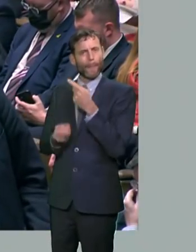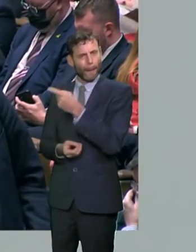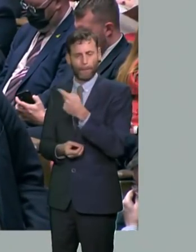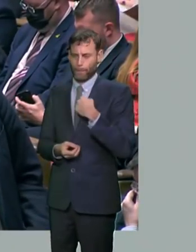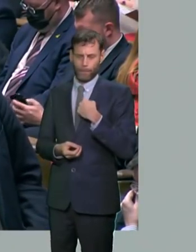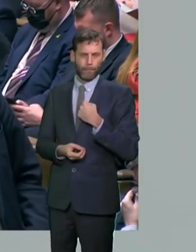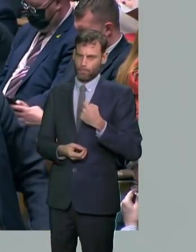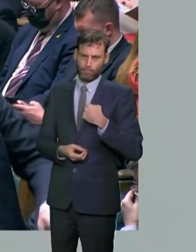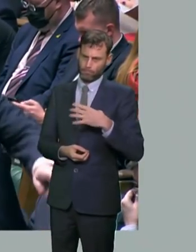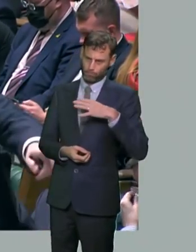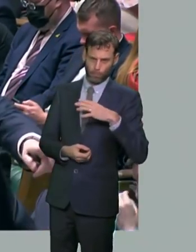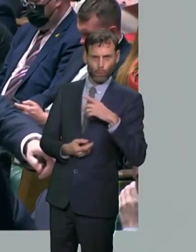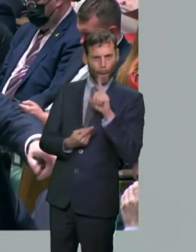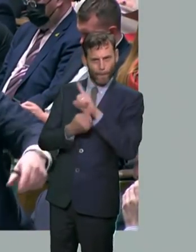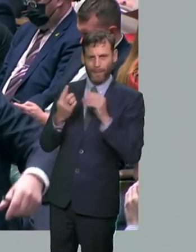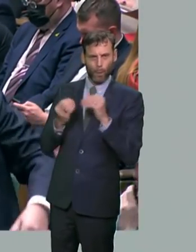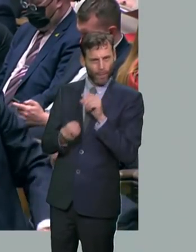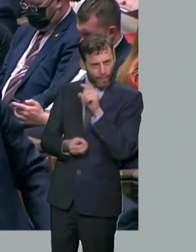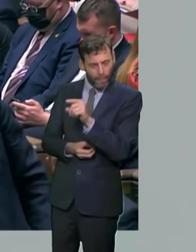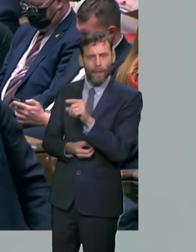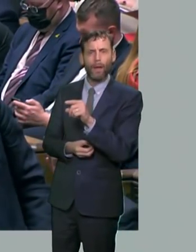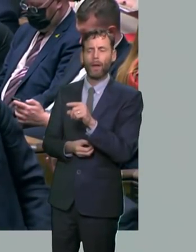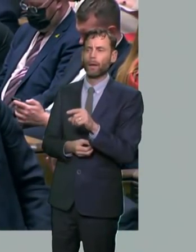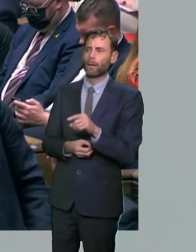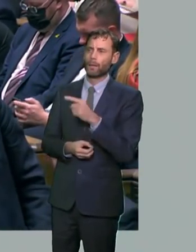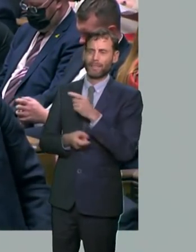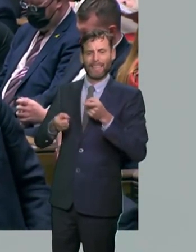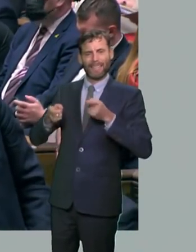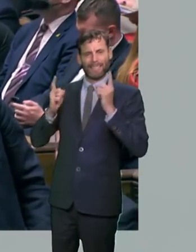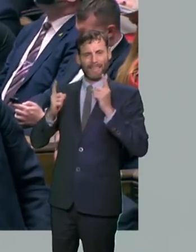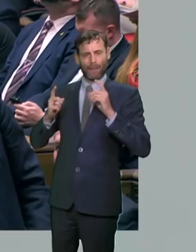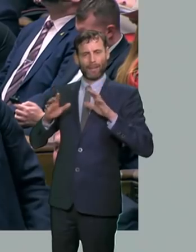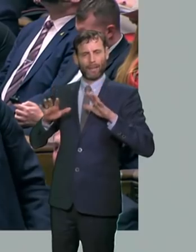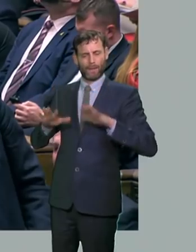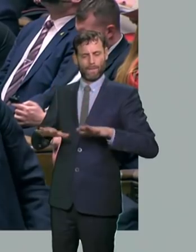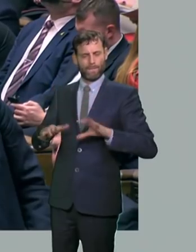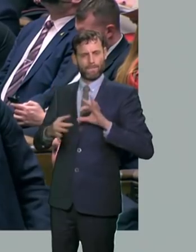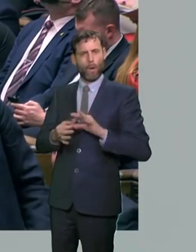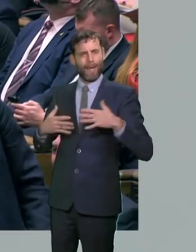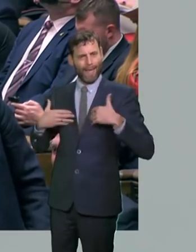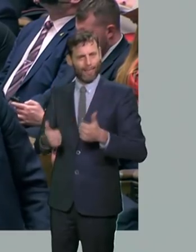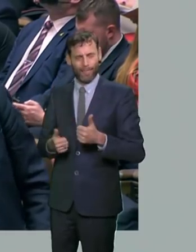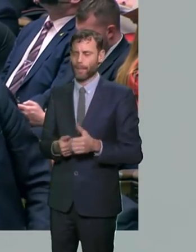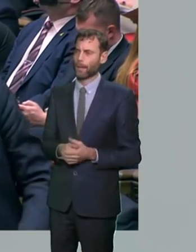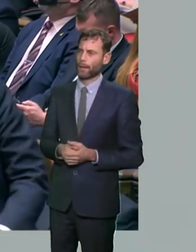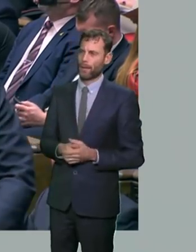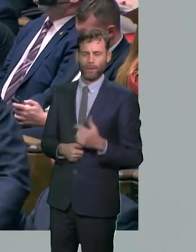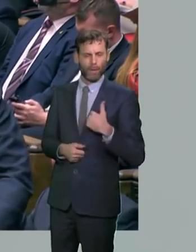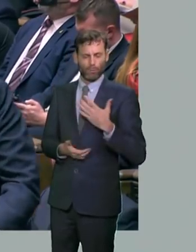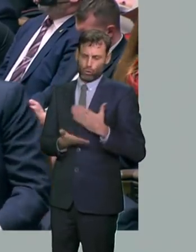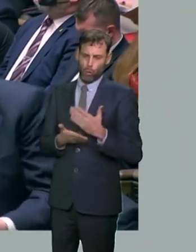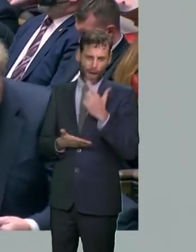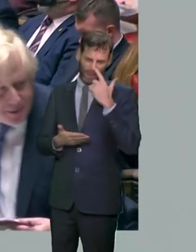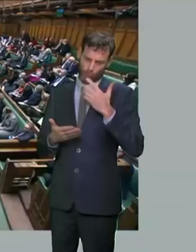to secure a meeting with my right honourable friend, the Secretary of State for Health, and who I'm sure will be able to unblock things one